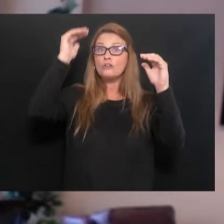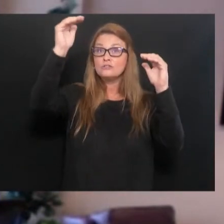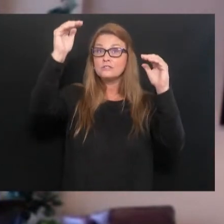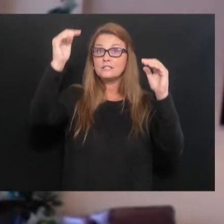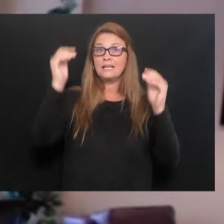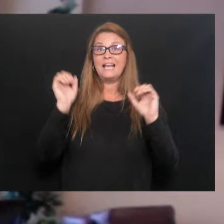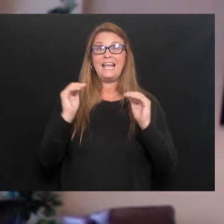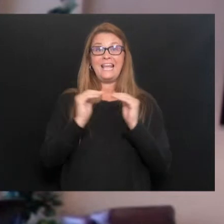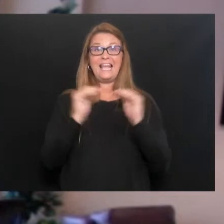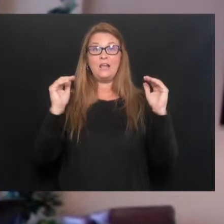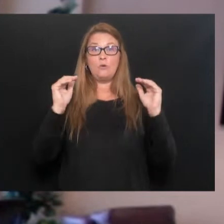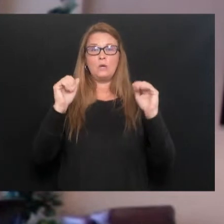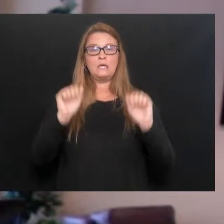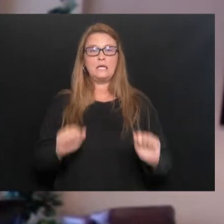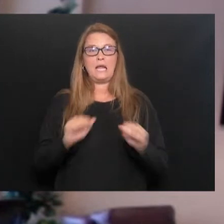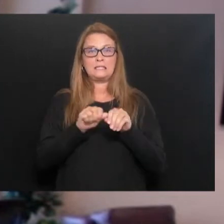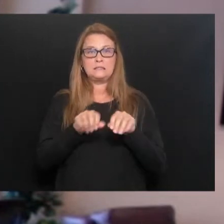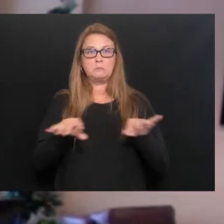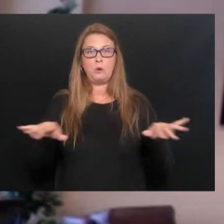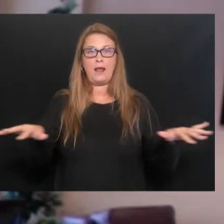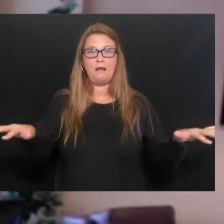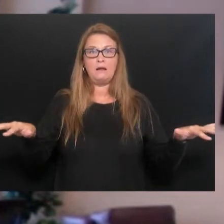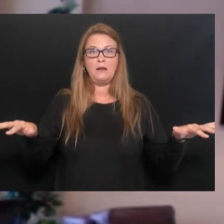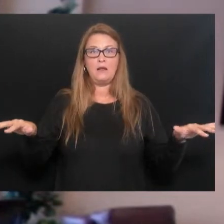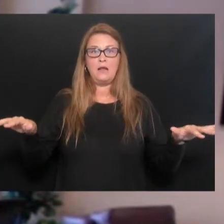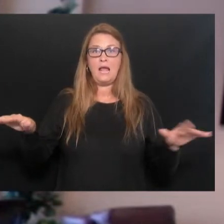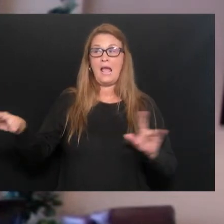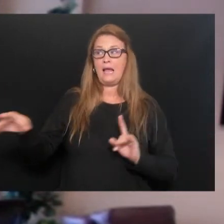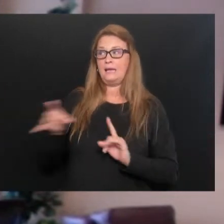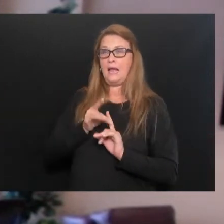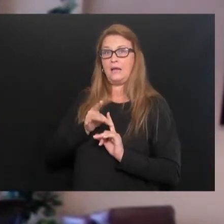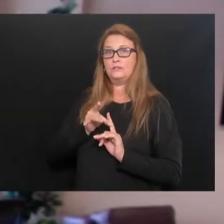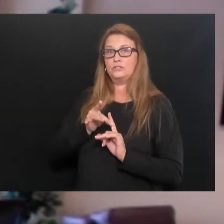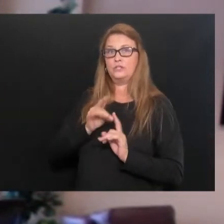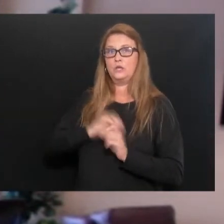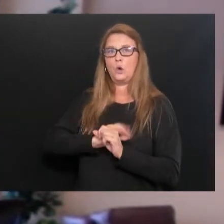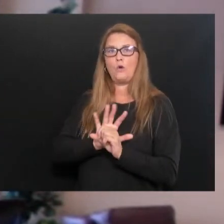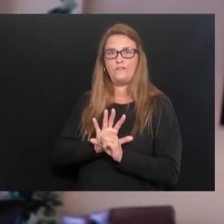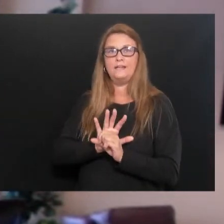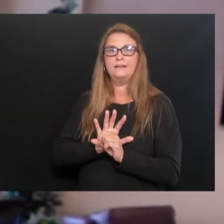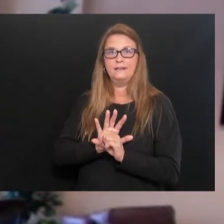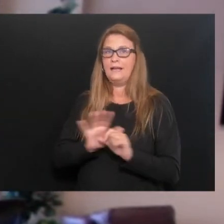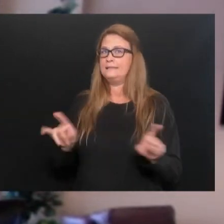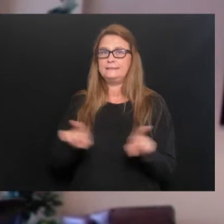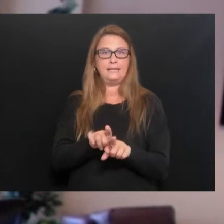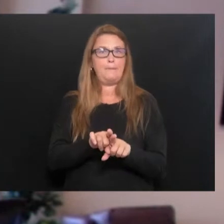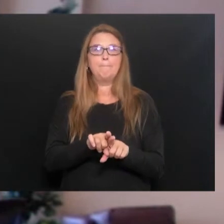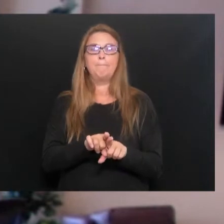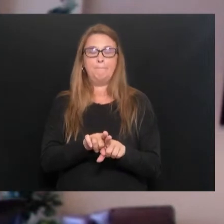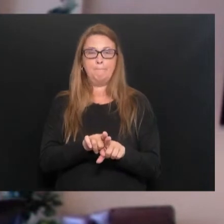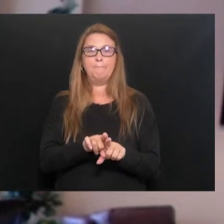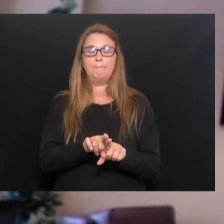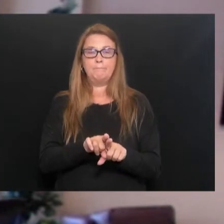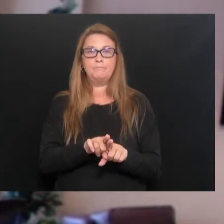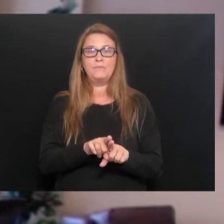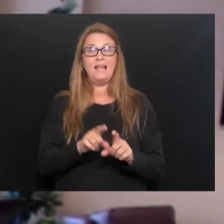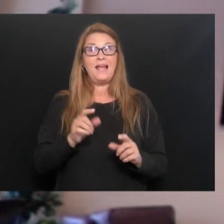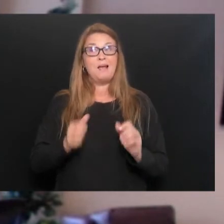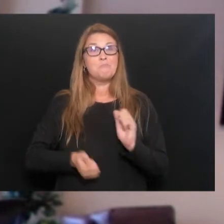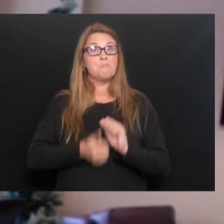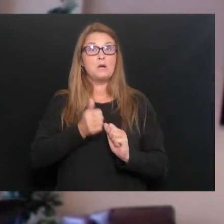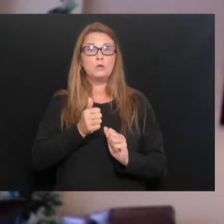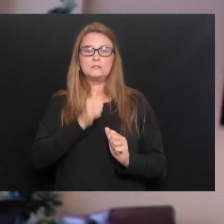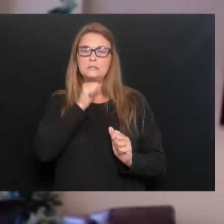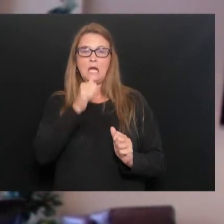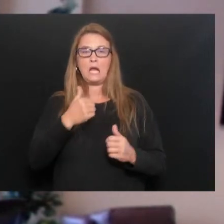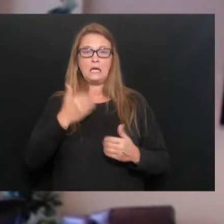equally can spread and catch COVID-19. Children under 18 tend to be more likely asymptomatic